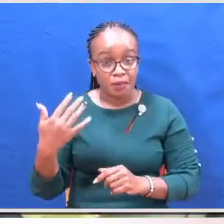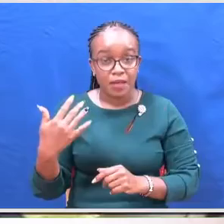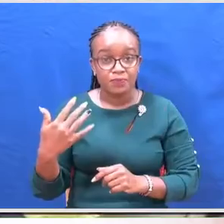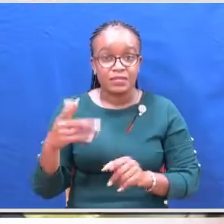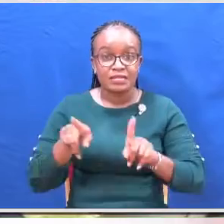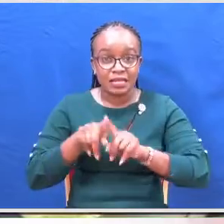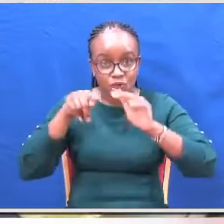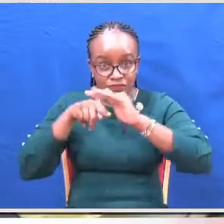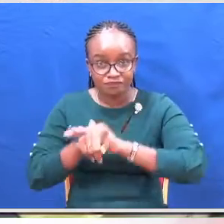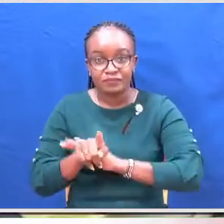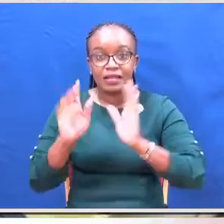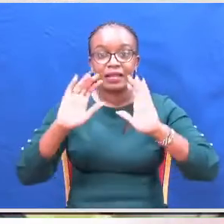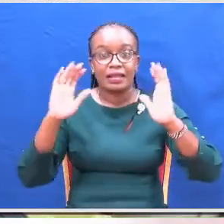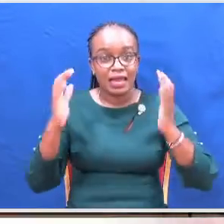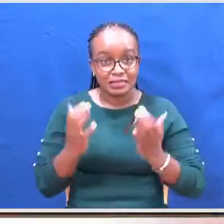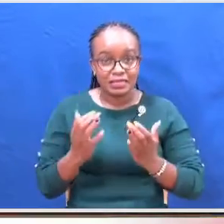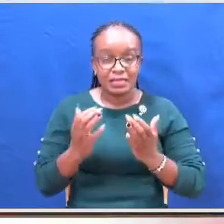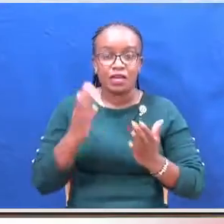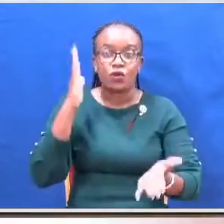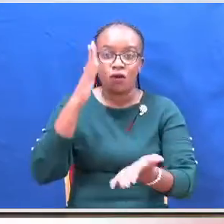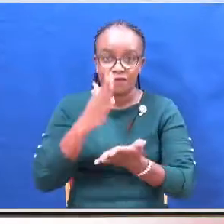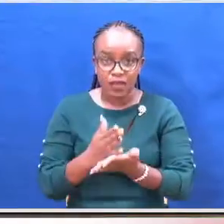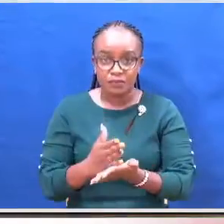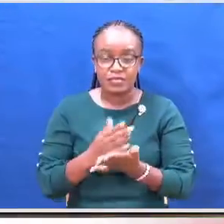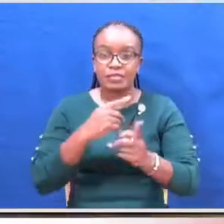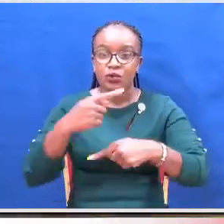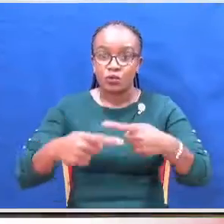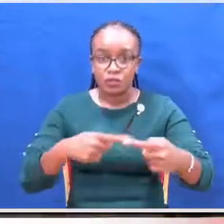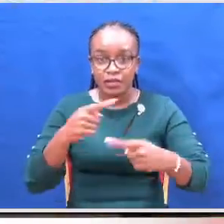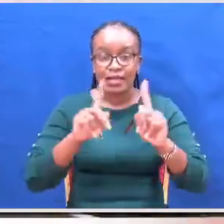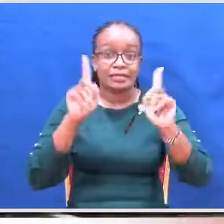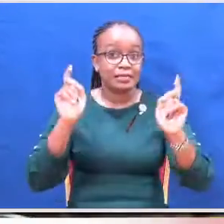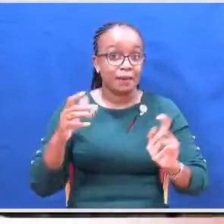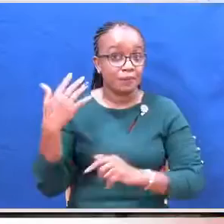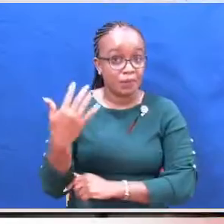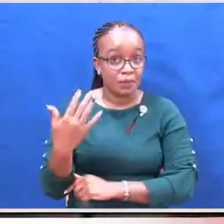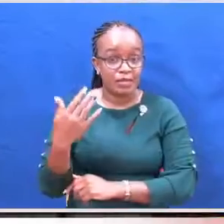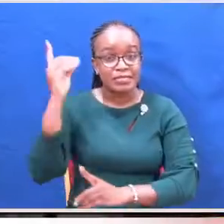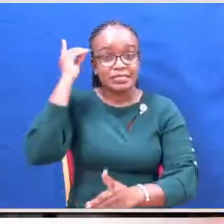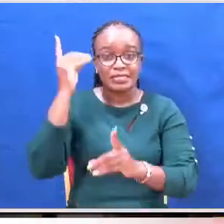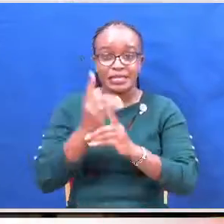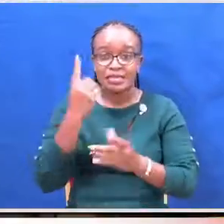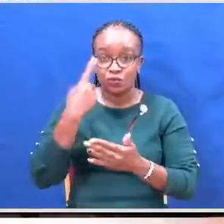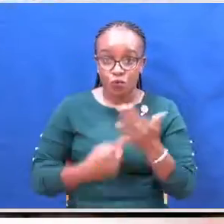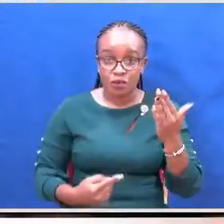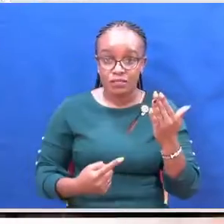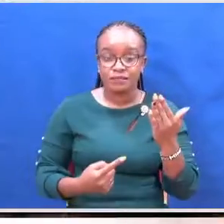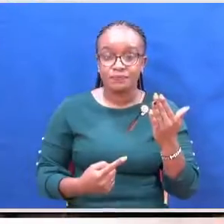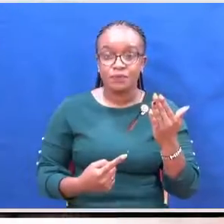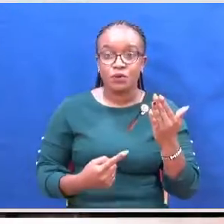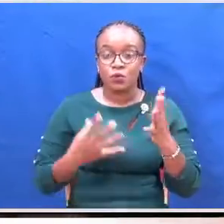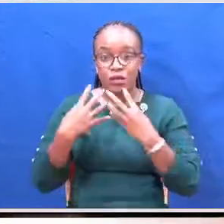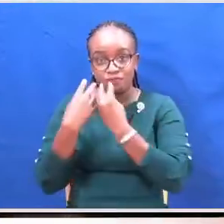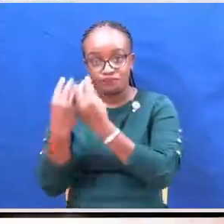the classroom, we have found it is the ongoing paper. So what we have decided as investigators, we are going to the